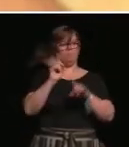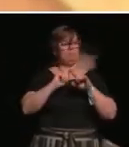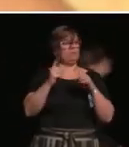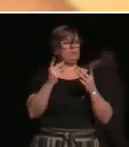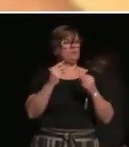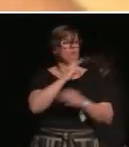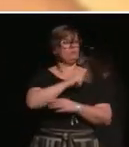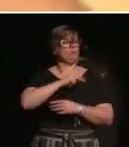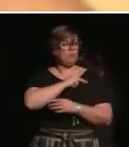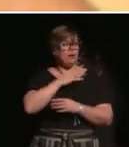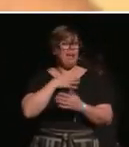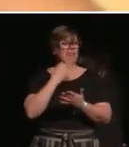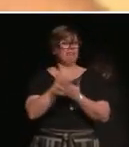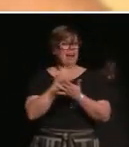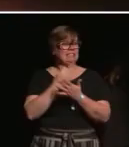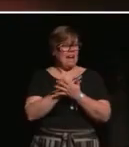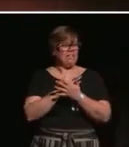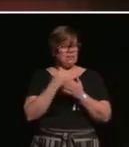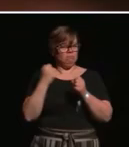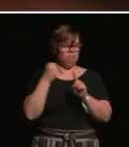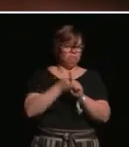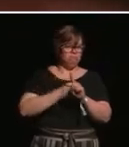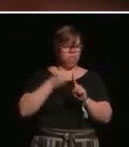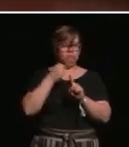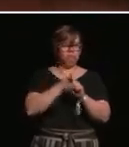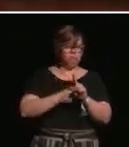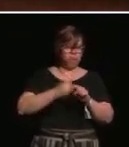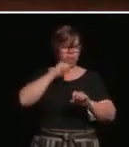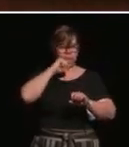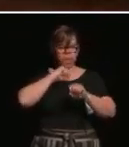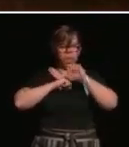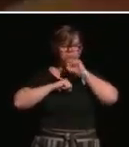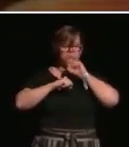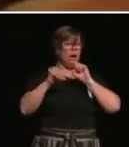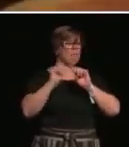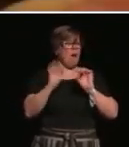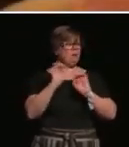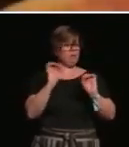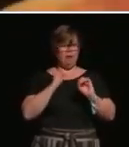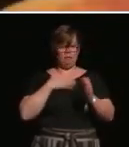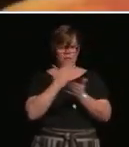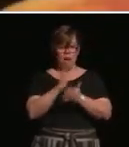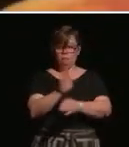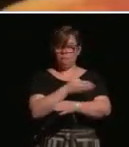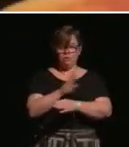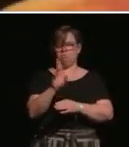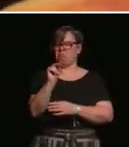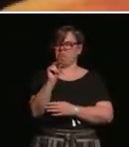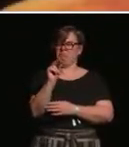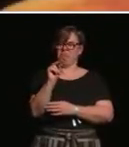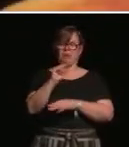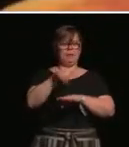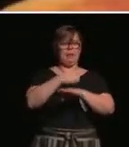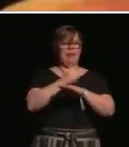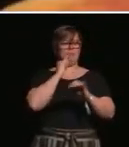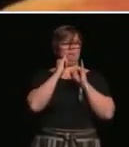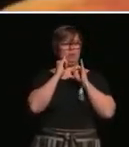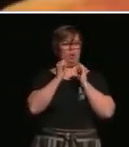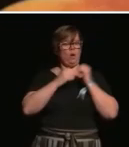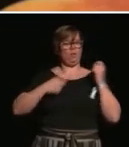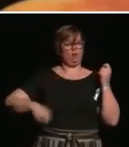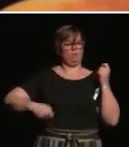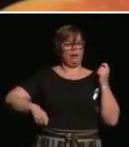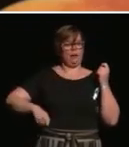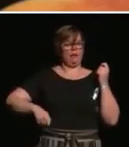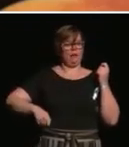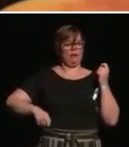personal and financial setbacks. But nothing could stop the music. She summed it up in an interview with guitar player, "Everybody